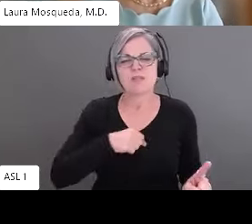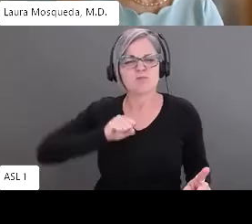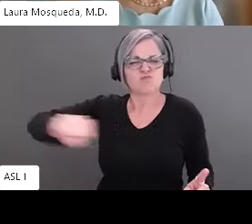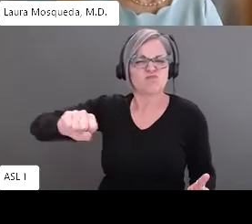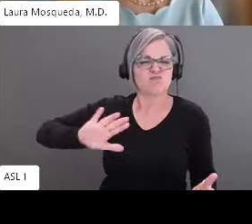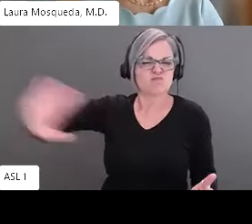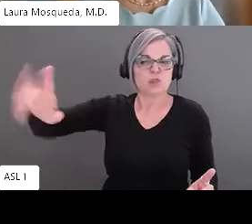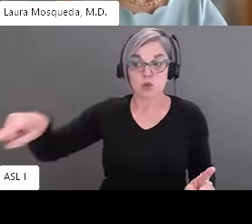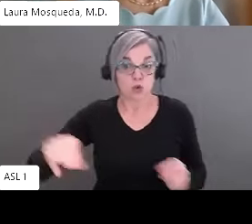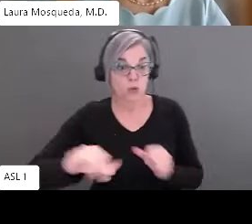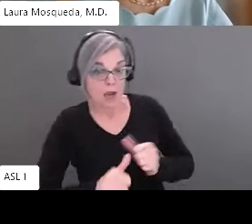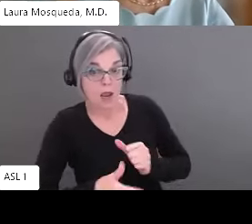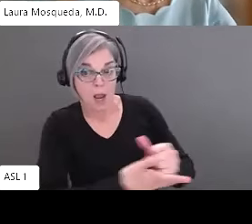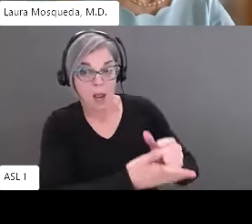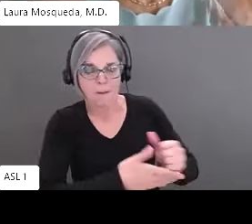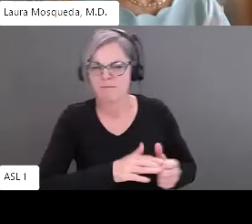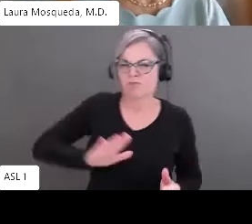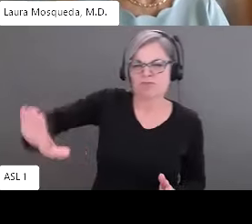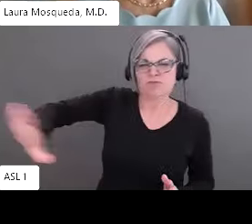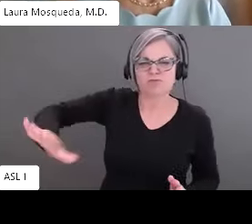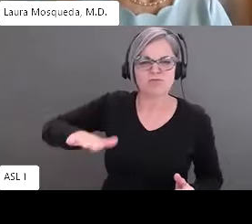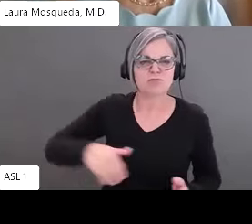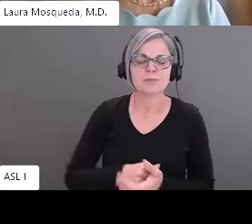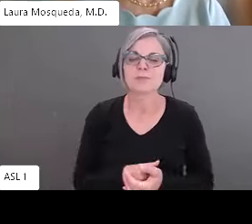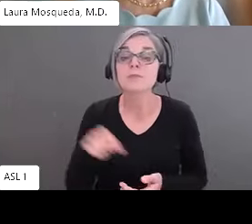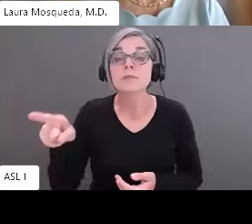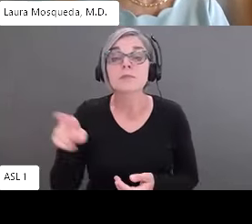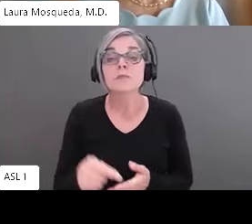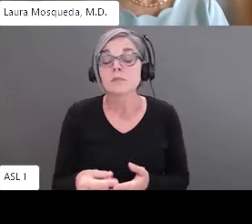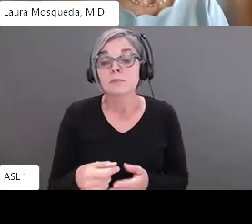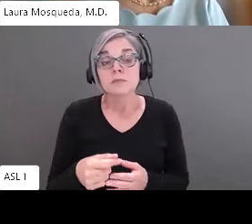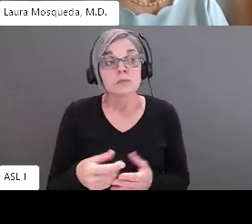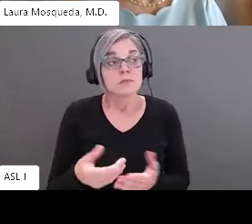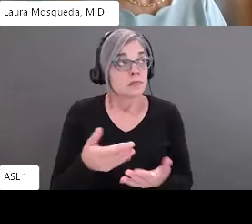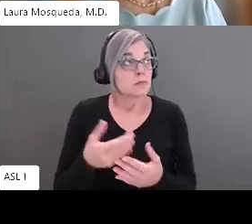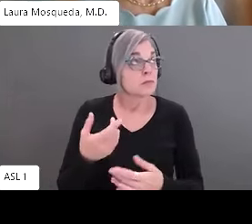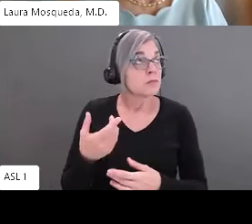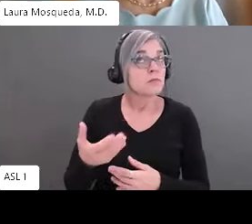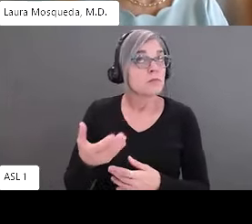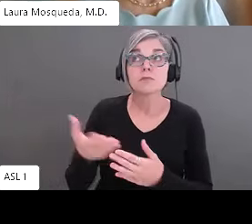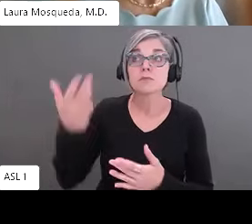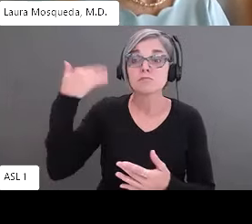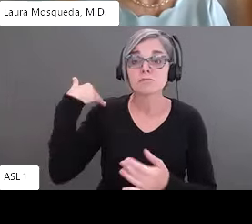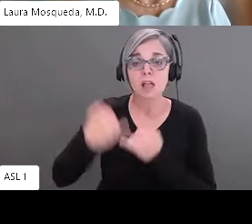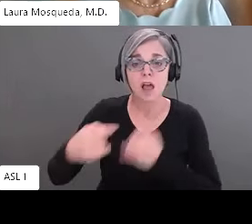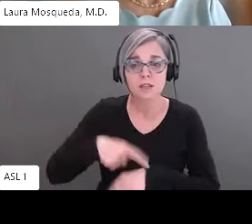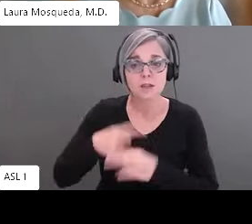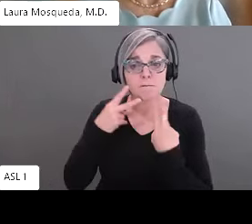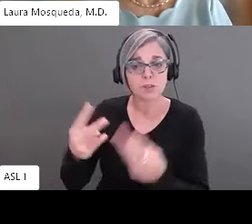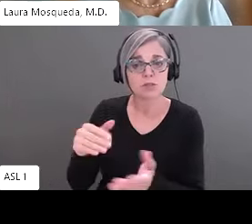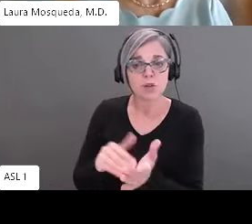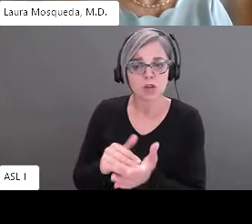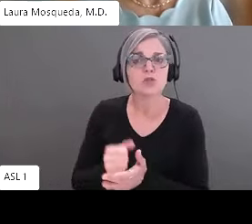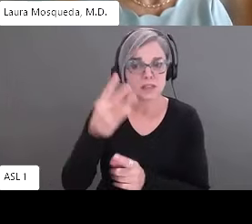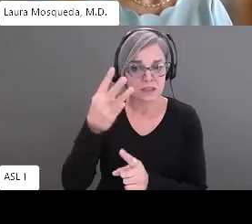The last time his doctor saw him was 6 months ago, and he's really declined a lot in those